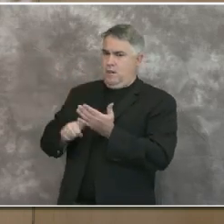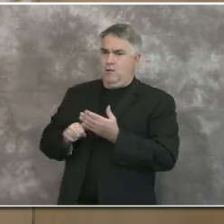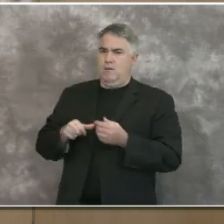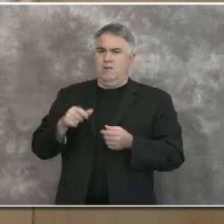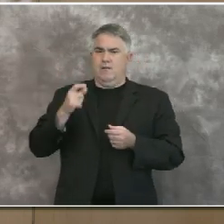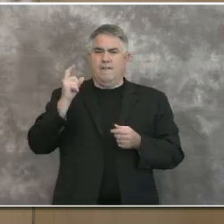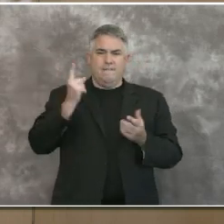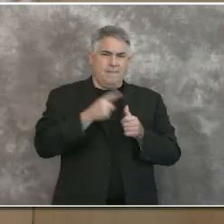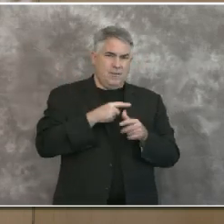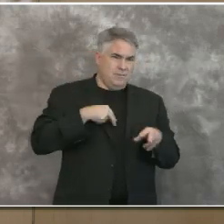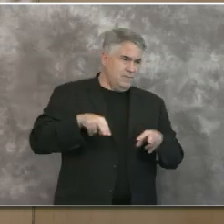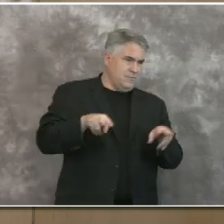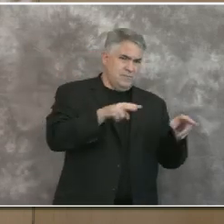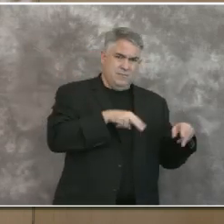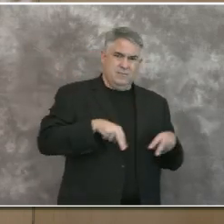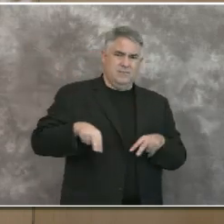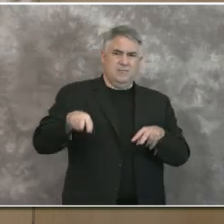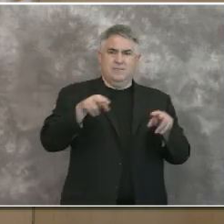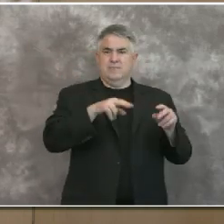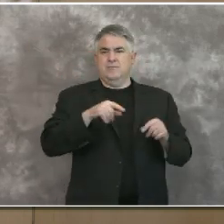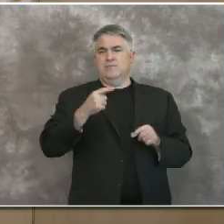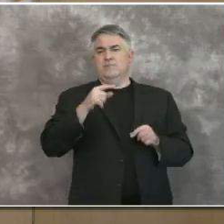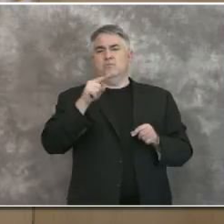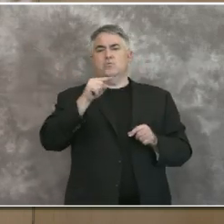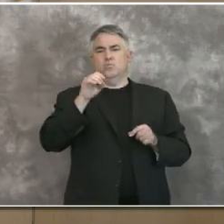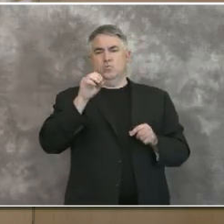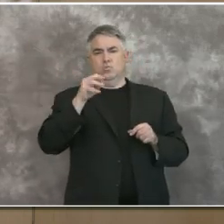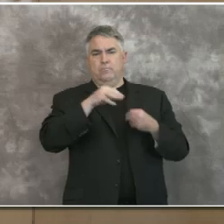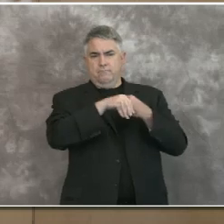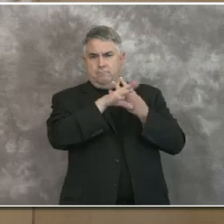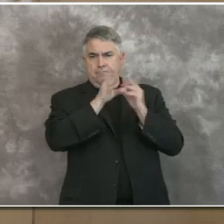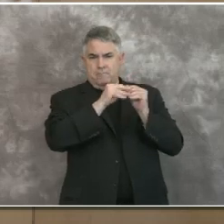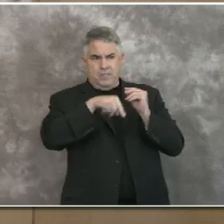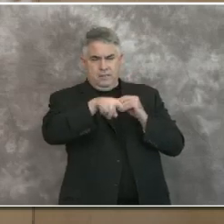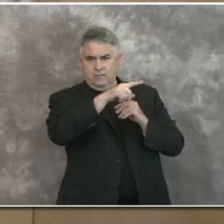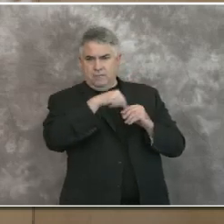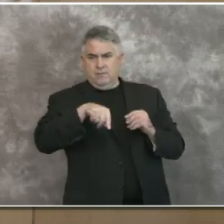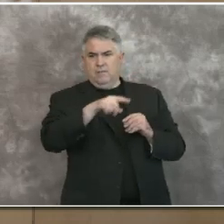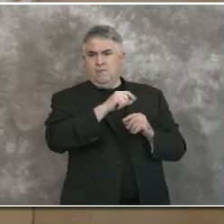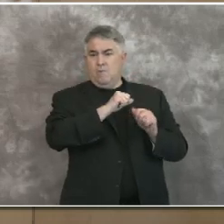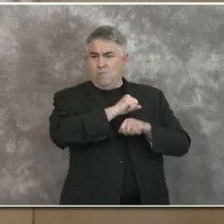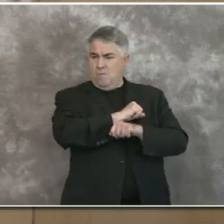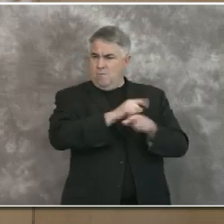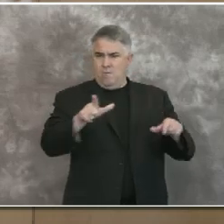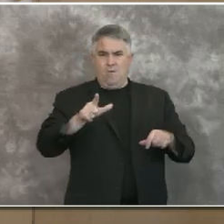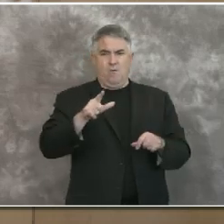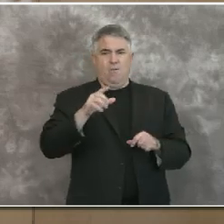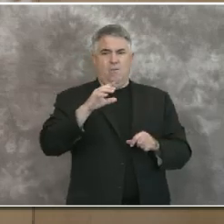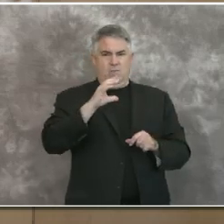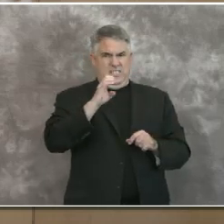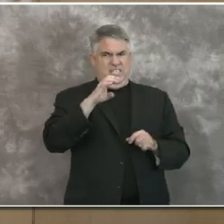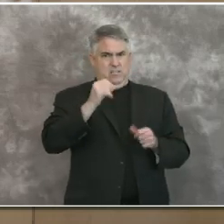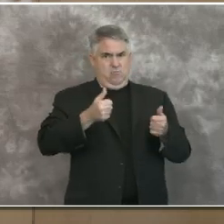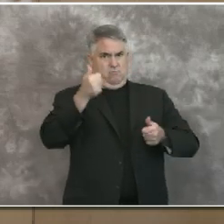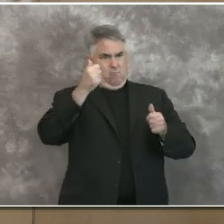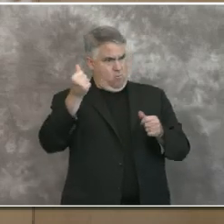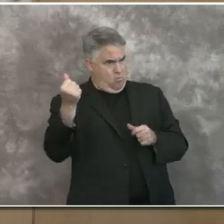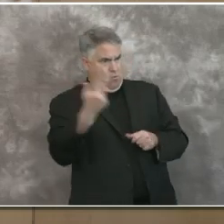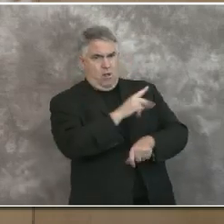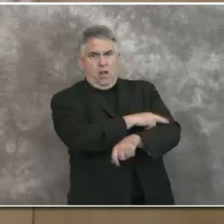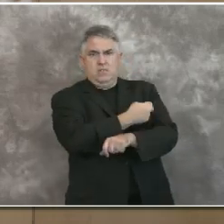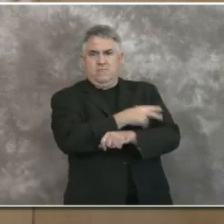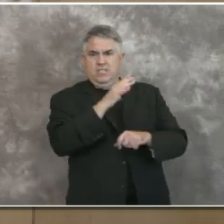application on Zoom or Skype with all of the CEOs, and everyone saw exactly the